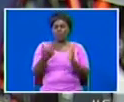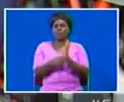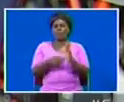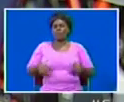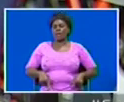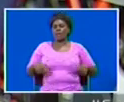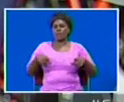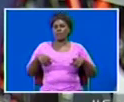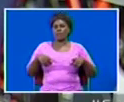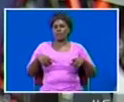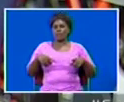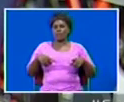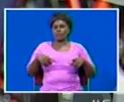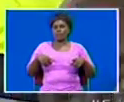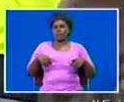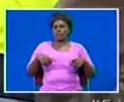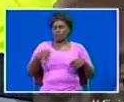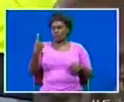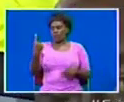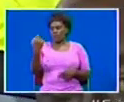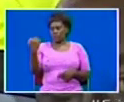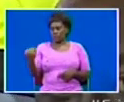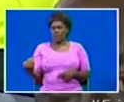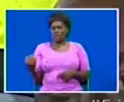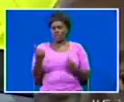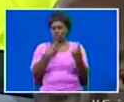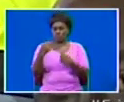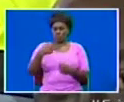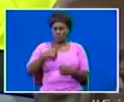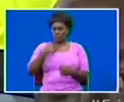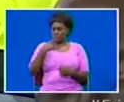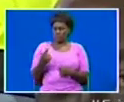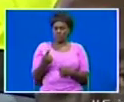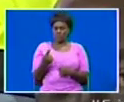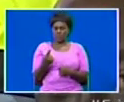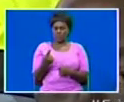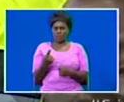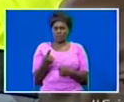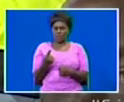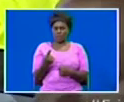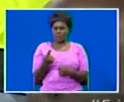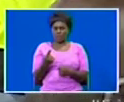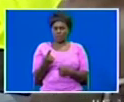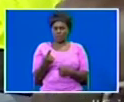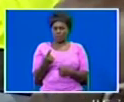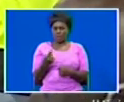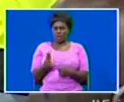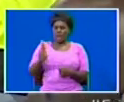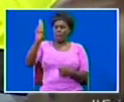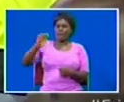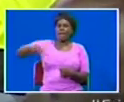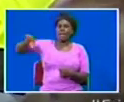is that normally like? I would say there's one child who actually talked to me today, and he said that was in Upper Hill. Mm-hmm. And he was saying